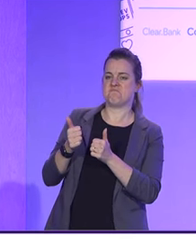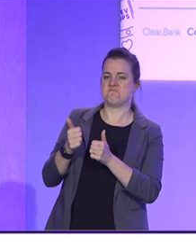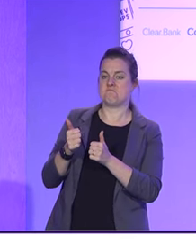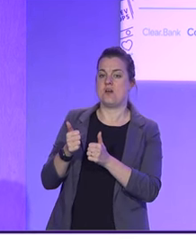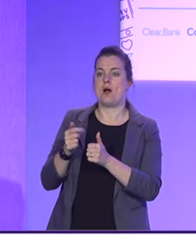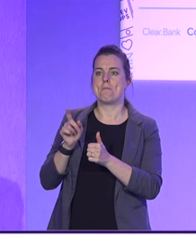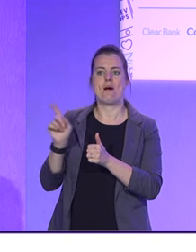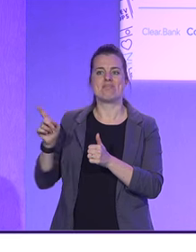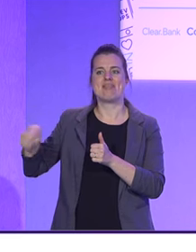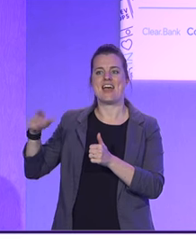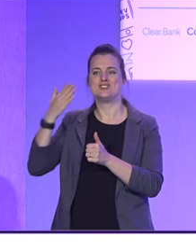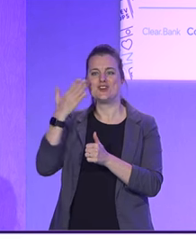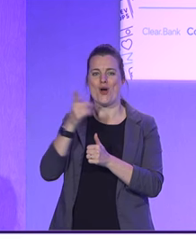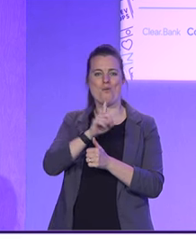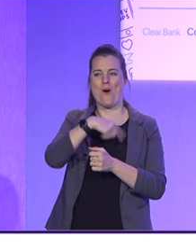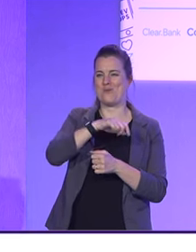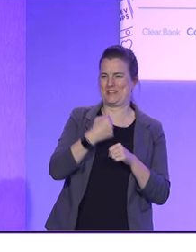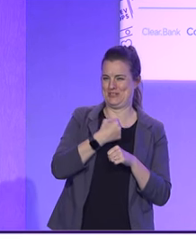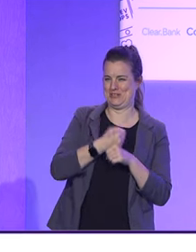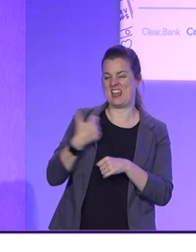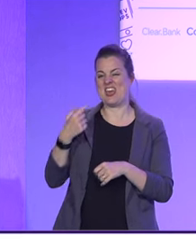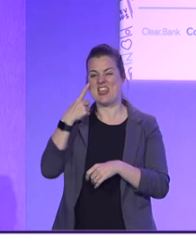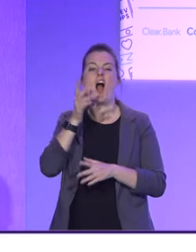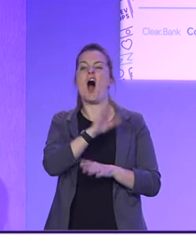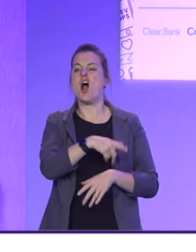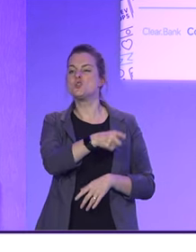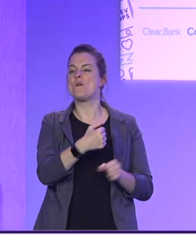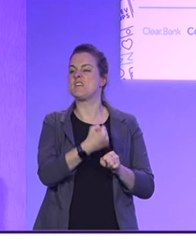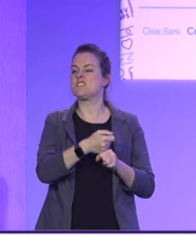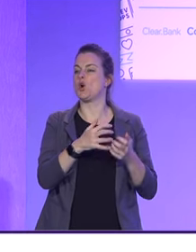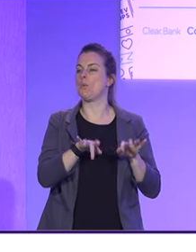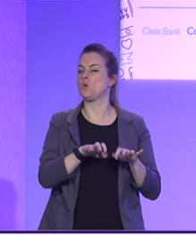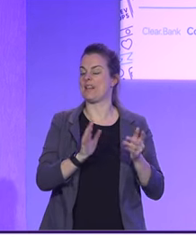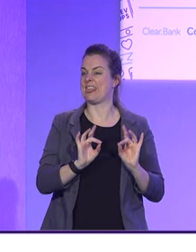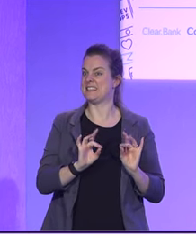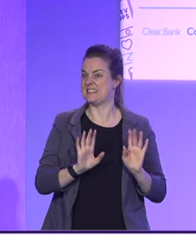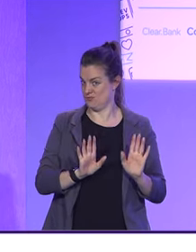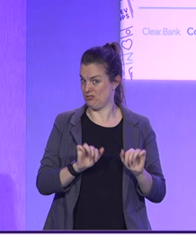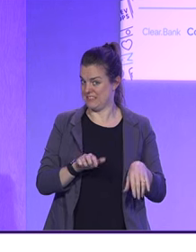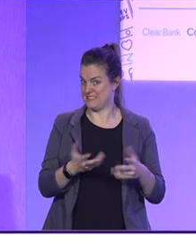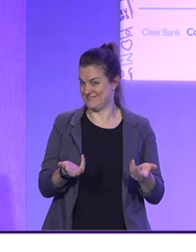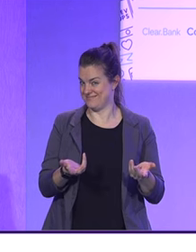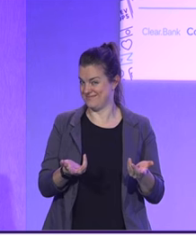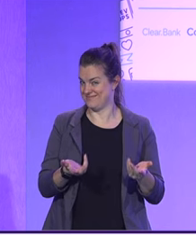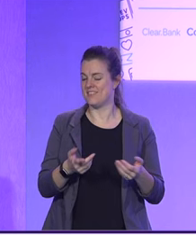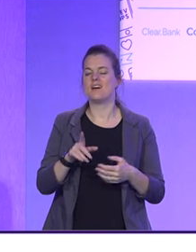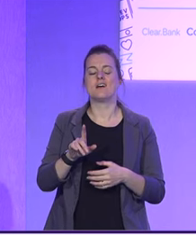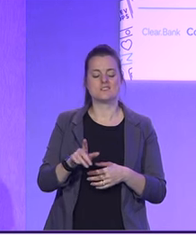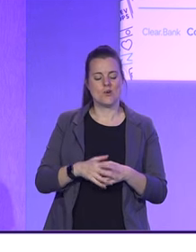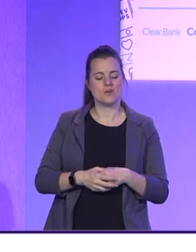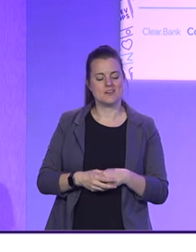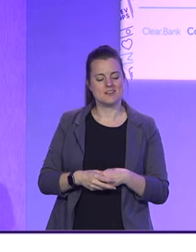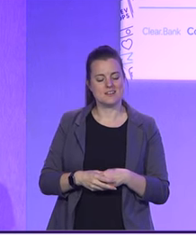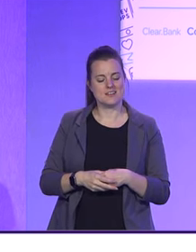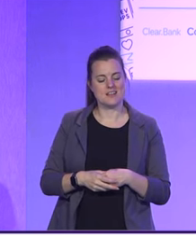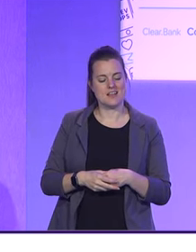what we do here. Okay, so basically, and why? Because basically they're too busy for their staff.